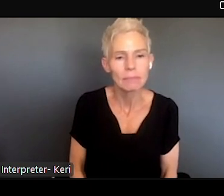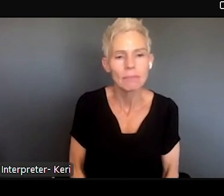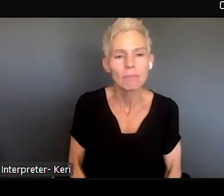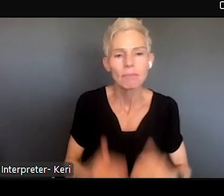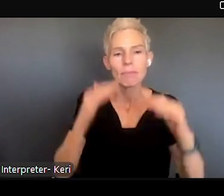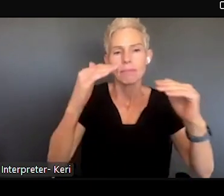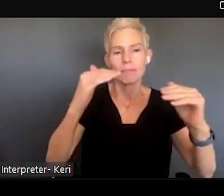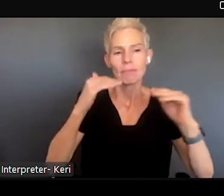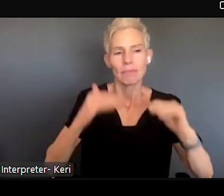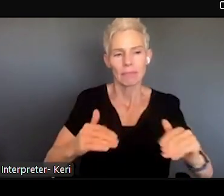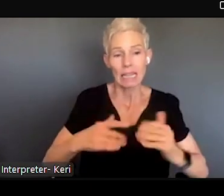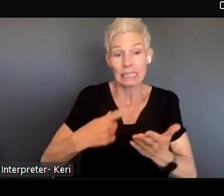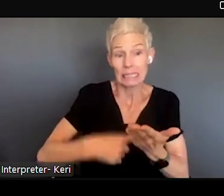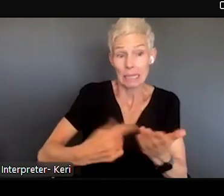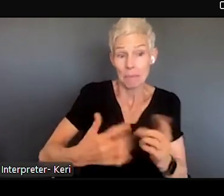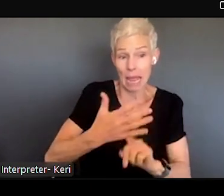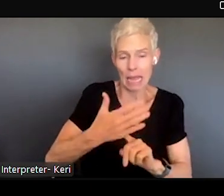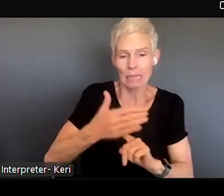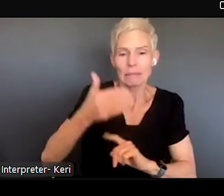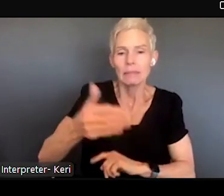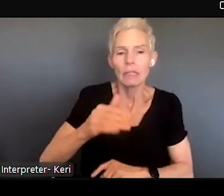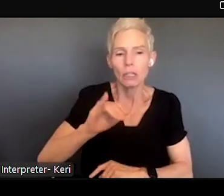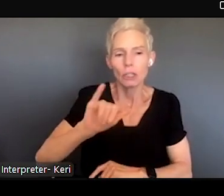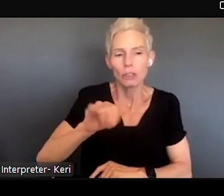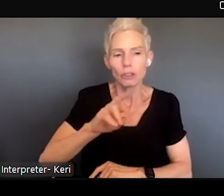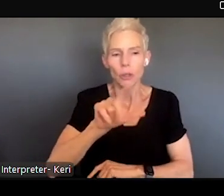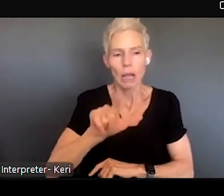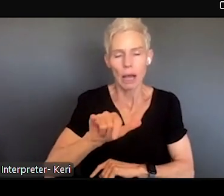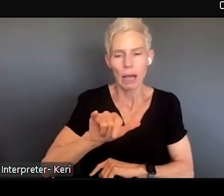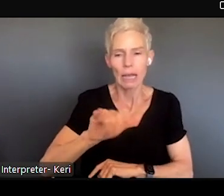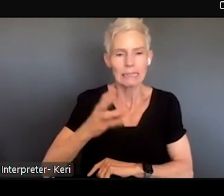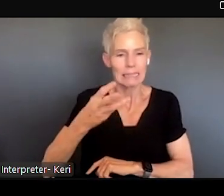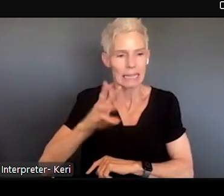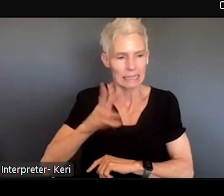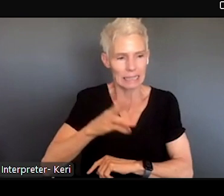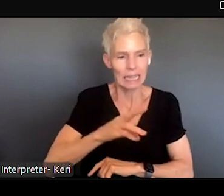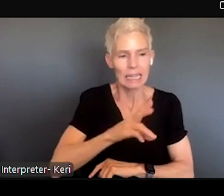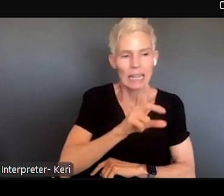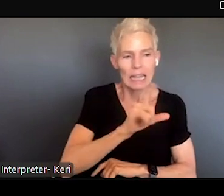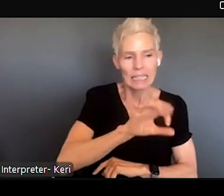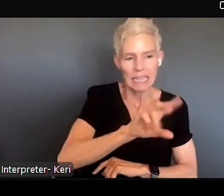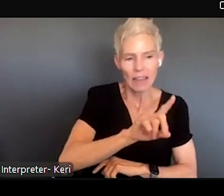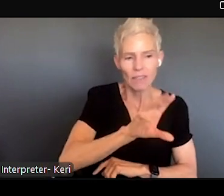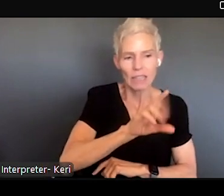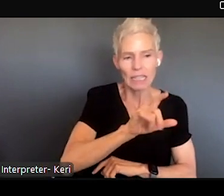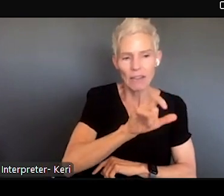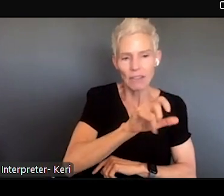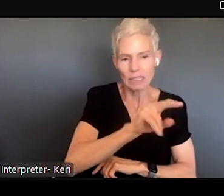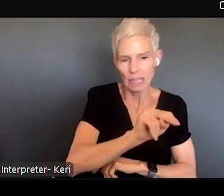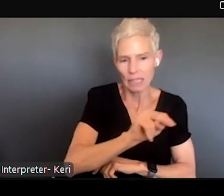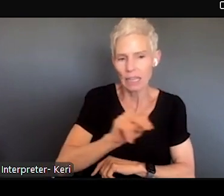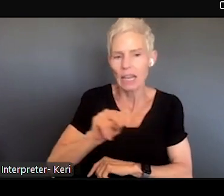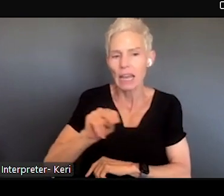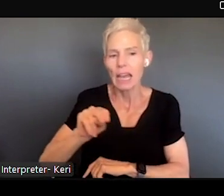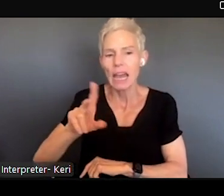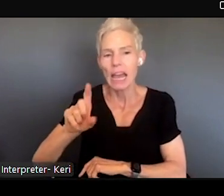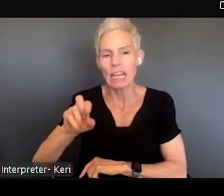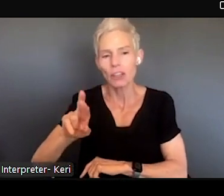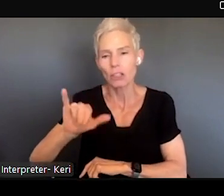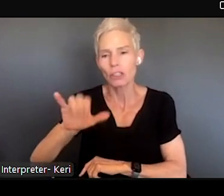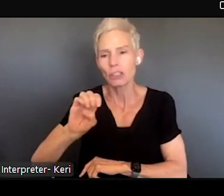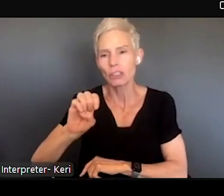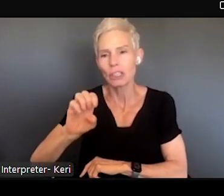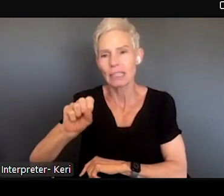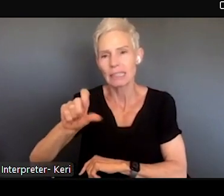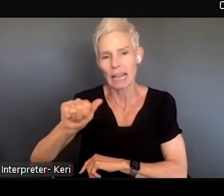And then there'll be a debate coming July 16th between David Covington and Dr. Jessica Pollard. Now, I shouldn't say it's really